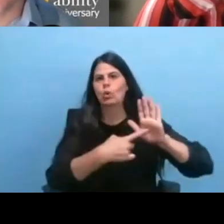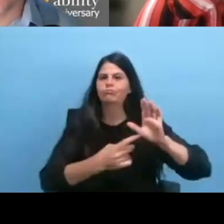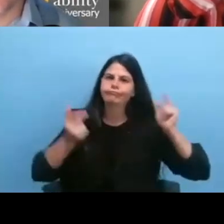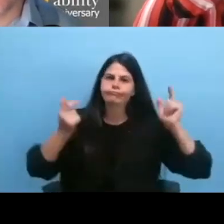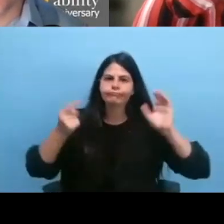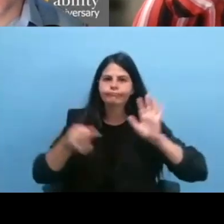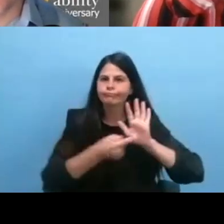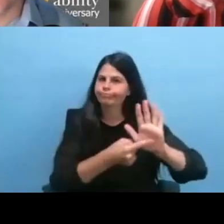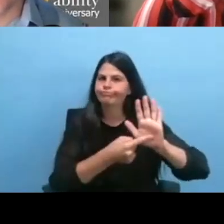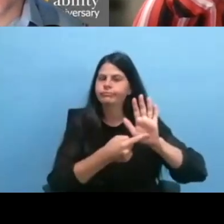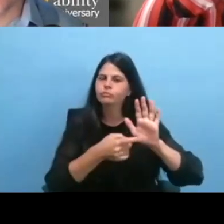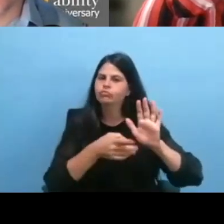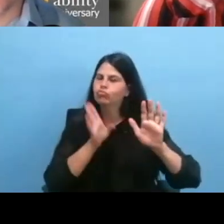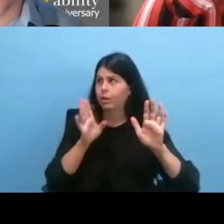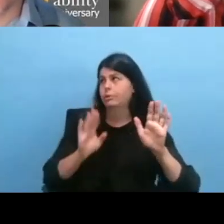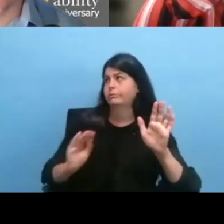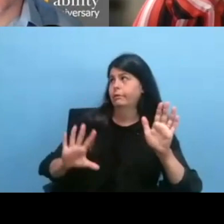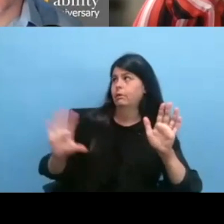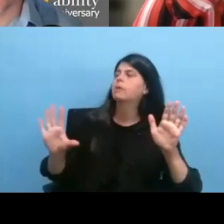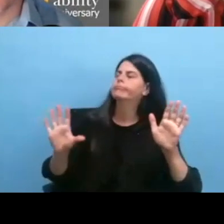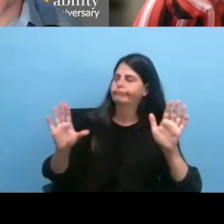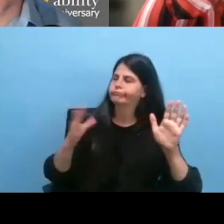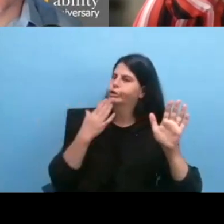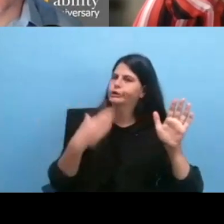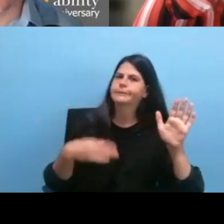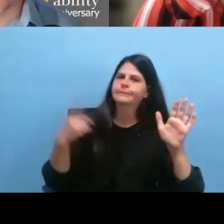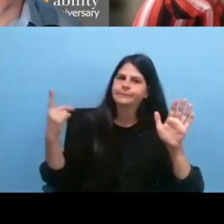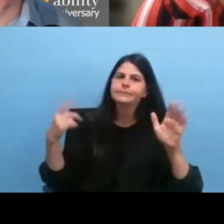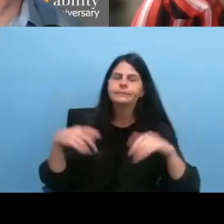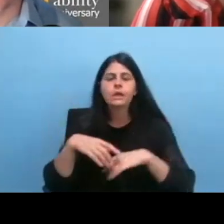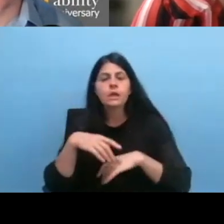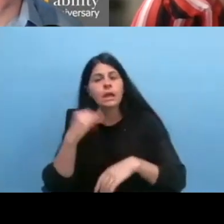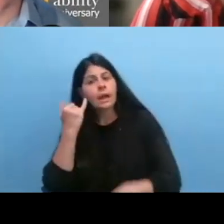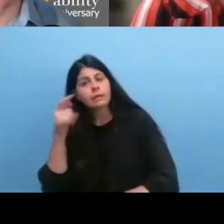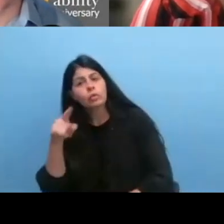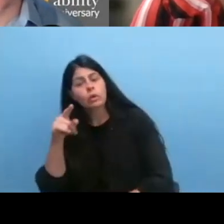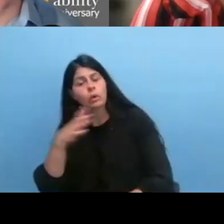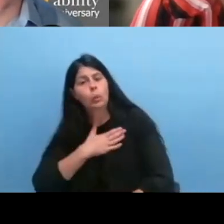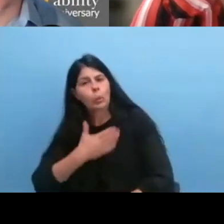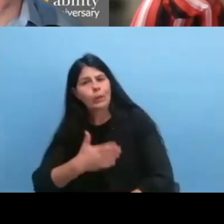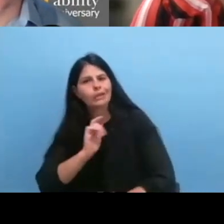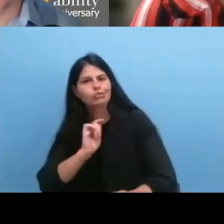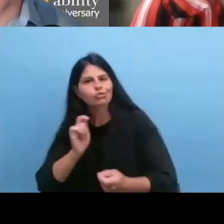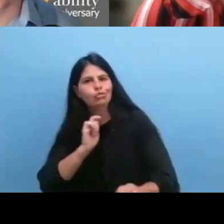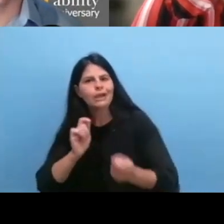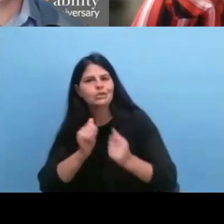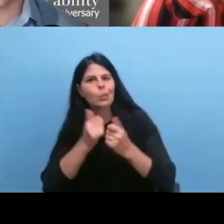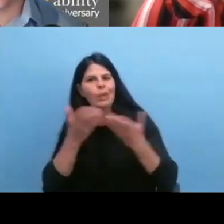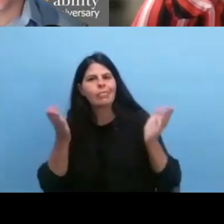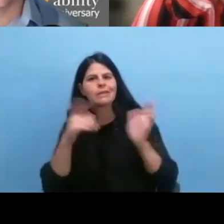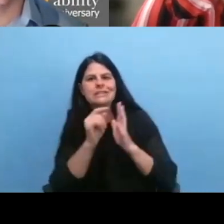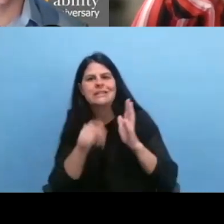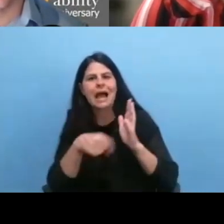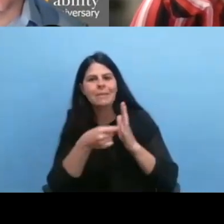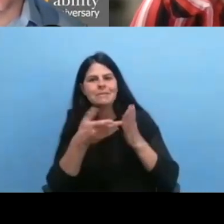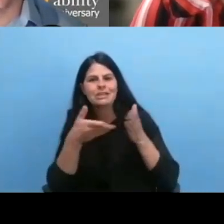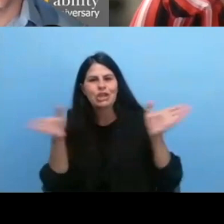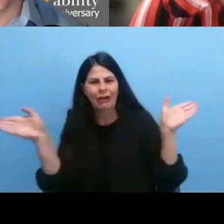get that. And just being willing to like change with the times in general. Sometimes